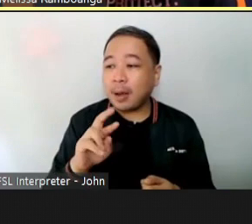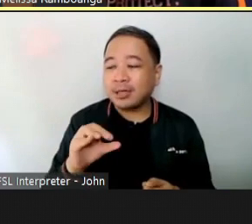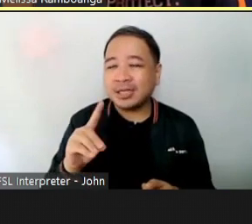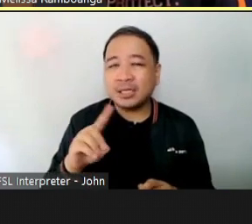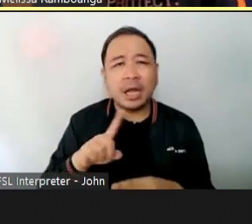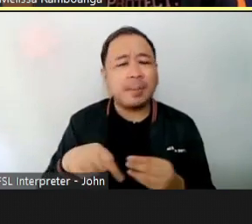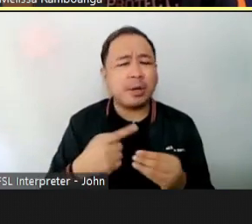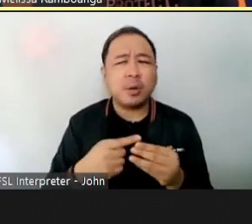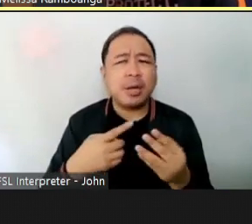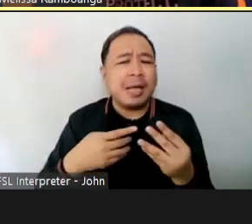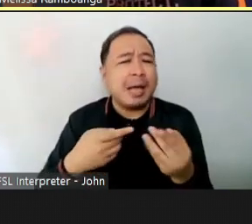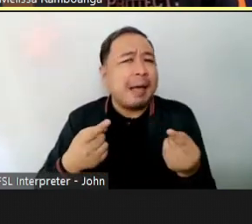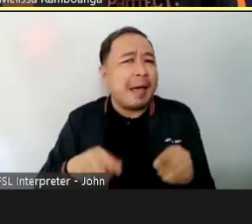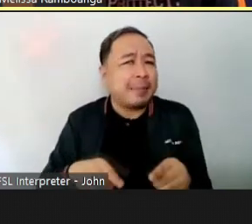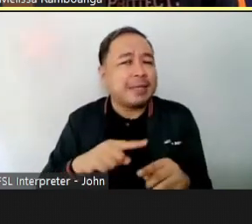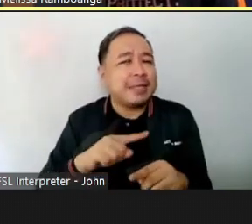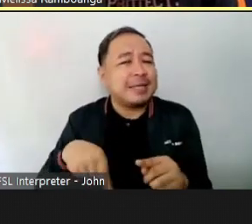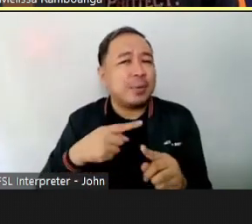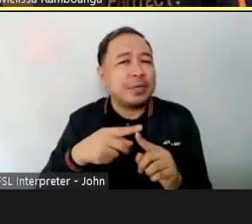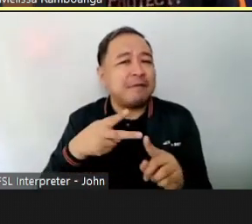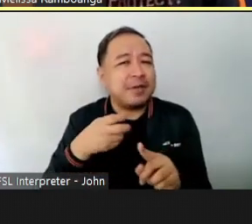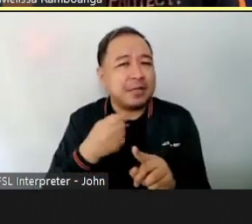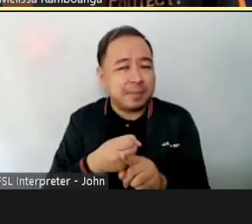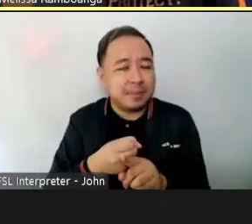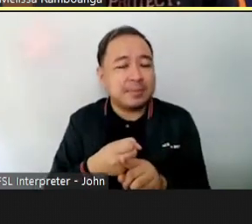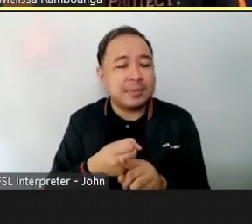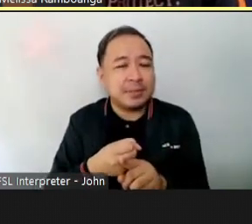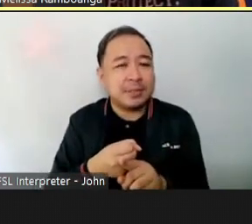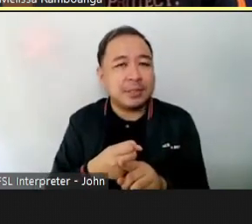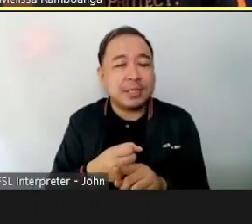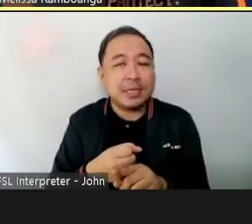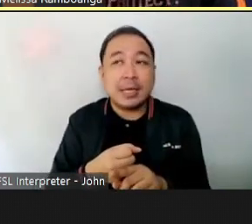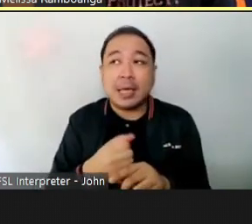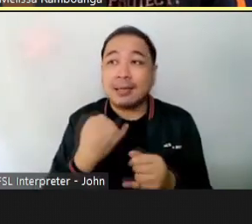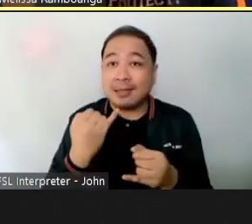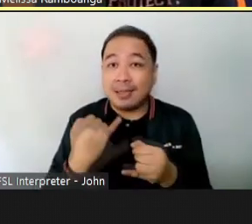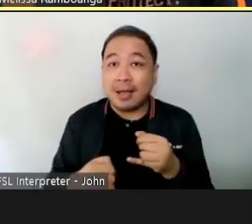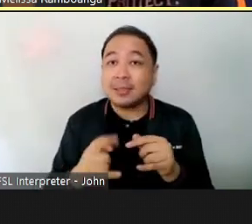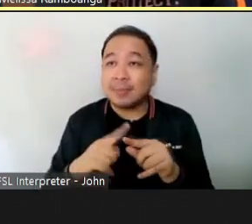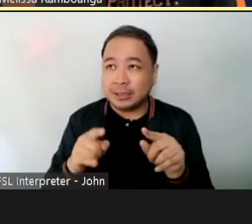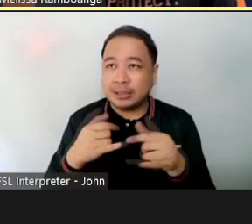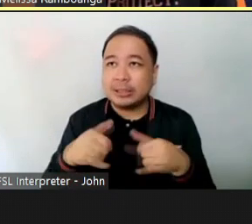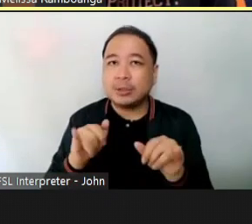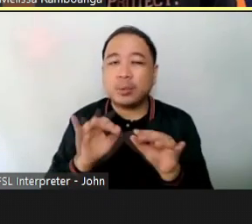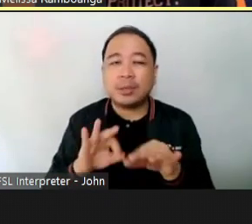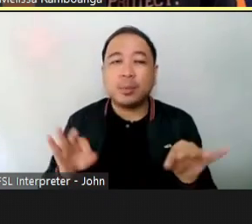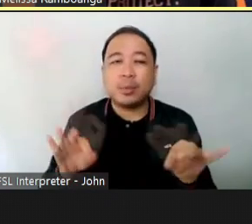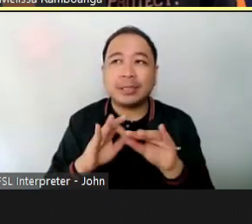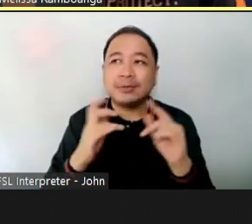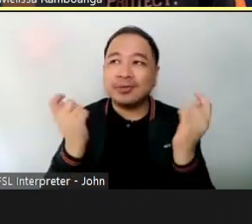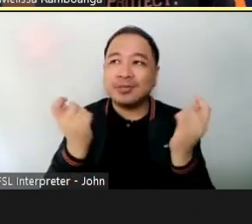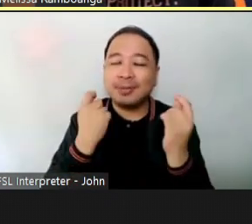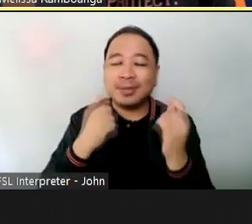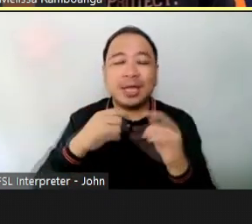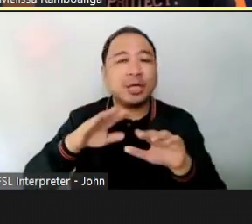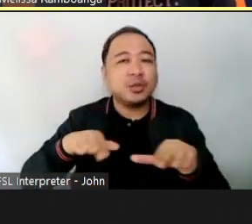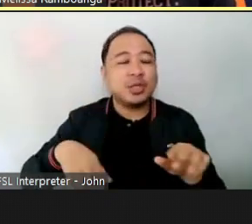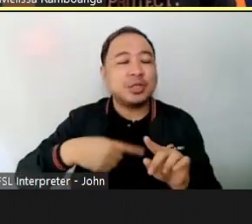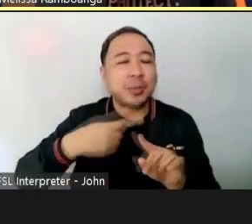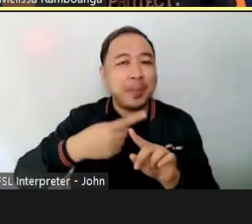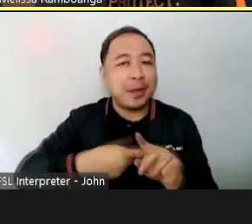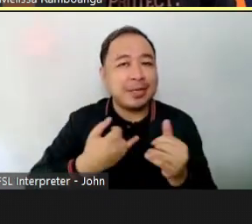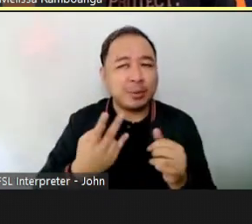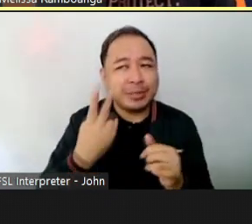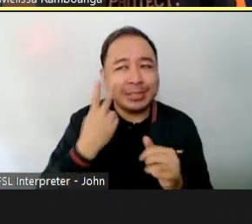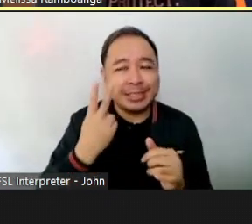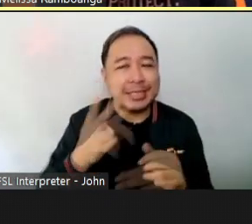victimization. And last but not the least, as we celebrate Children's Month, we'll listen to what the youth had to say on the